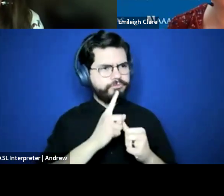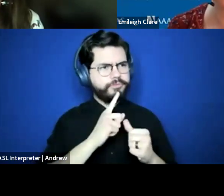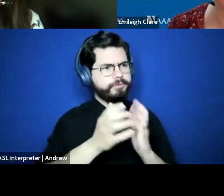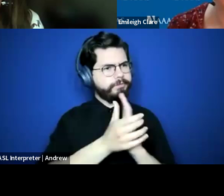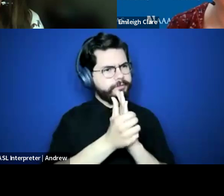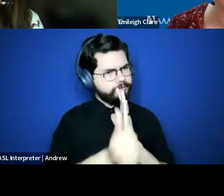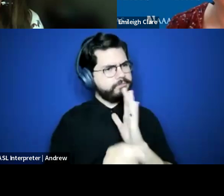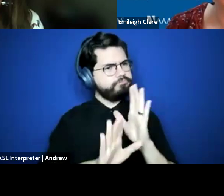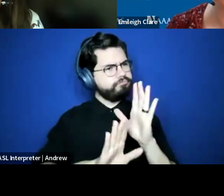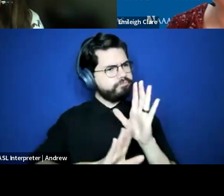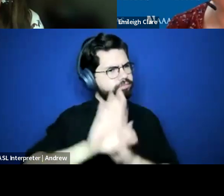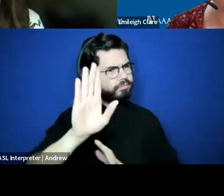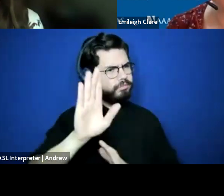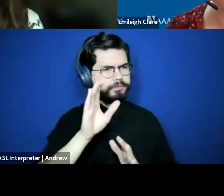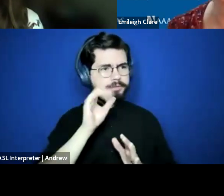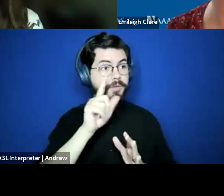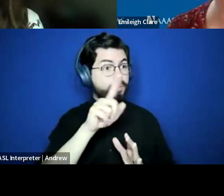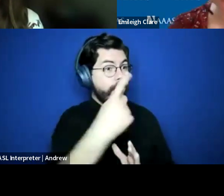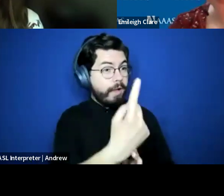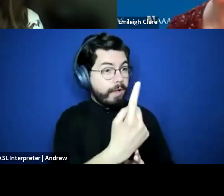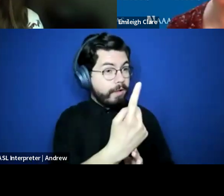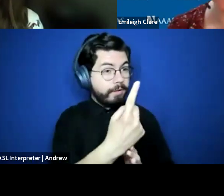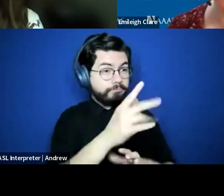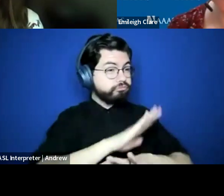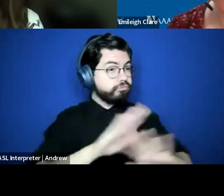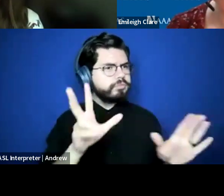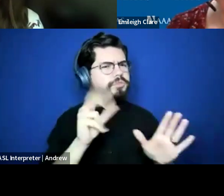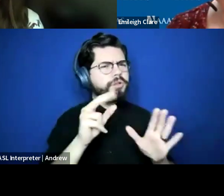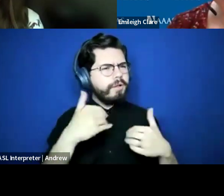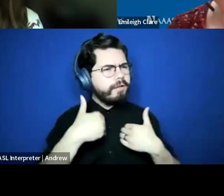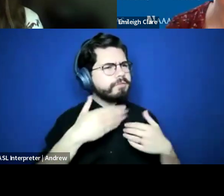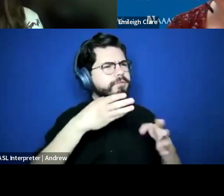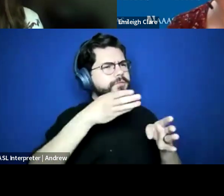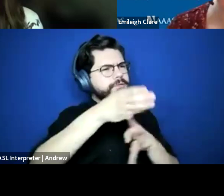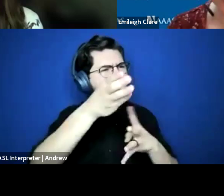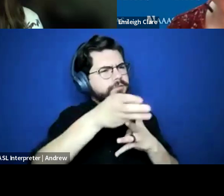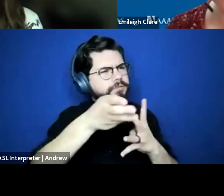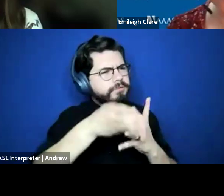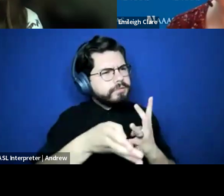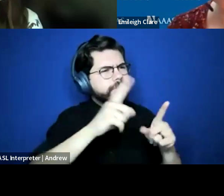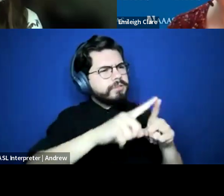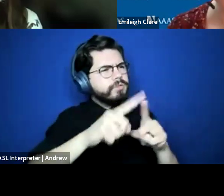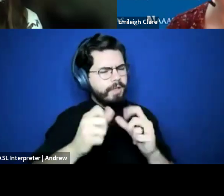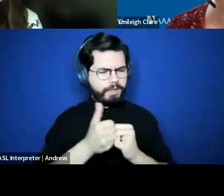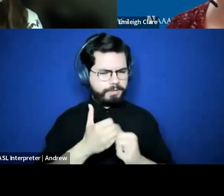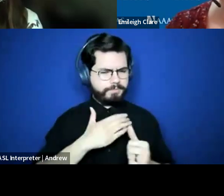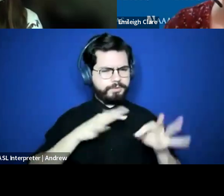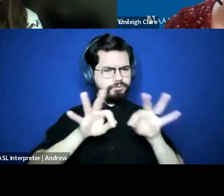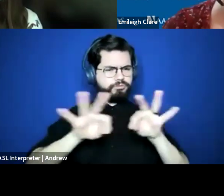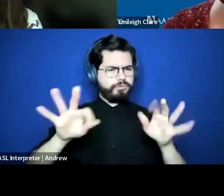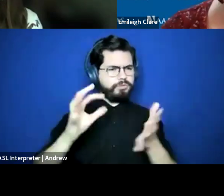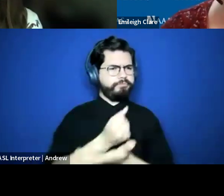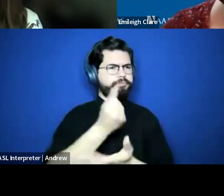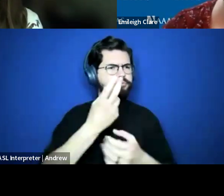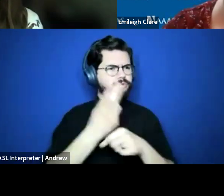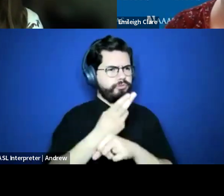not just one way. There are so many different ways to engage with your degree. I think that's really helpful to highlight. And then Mariah, if there's anything